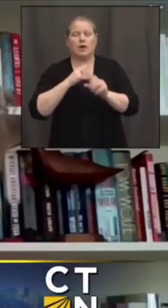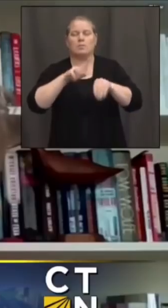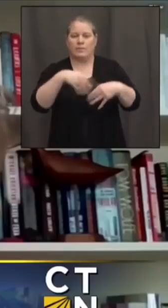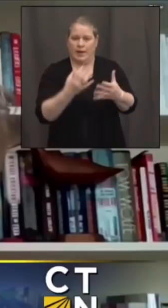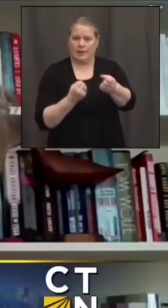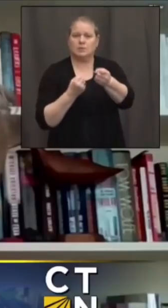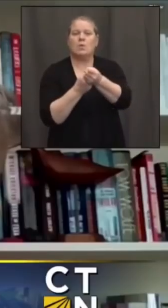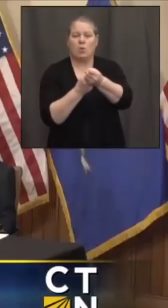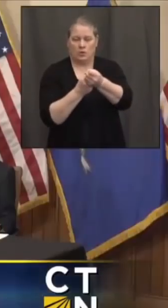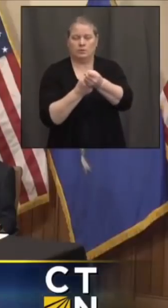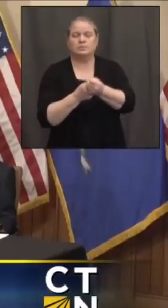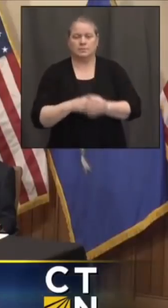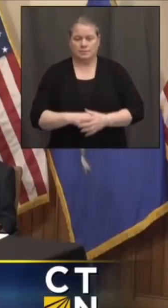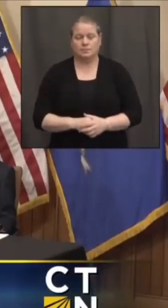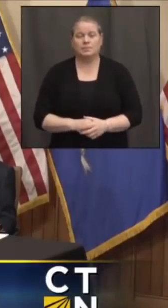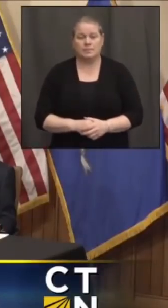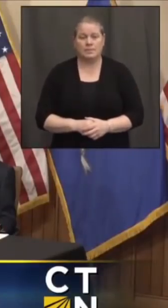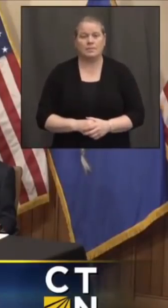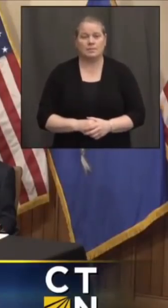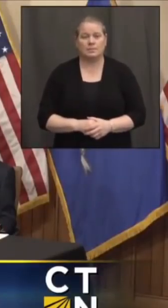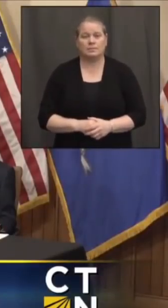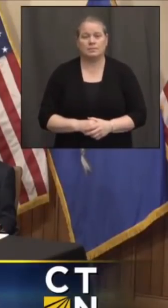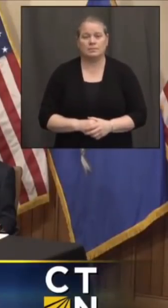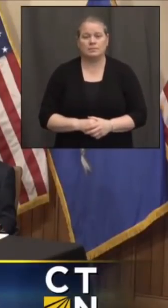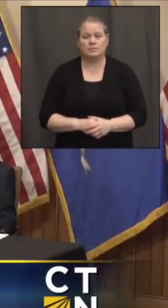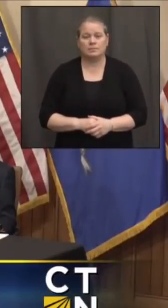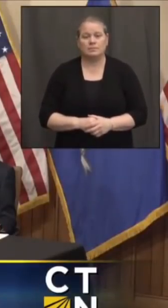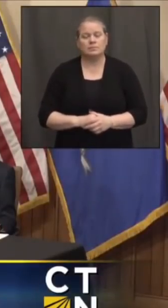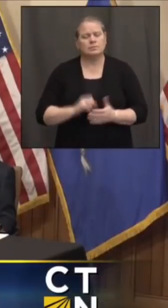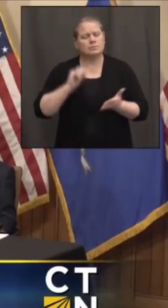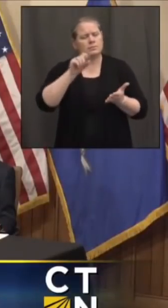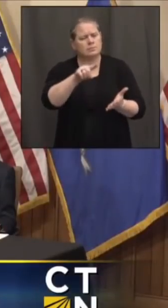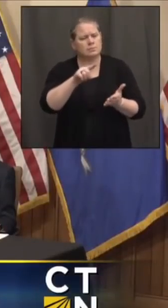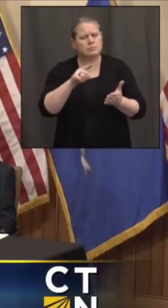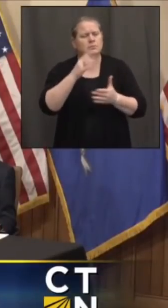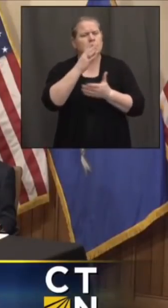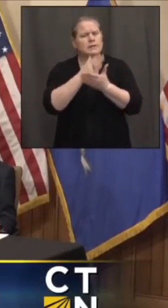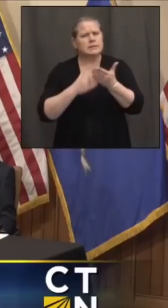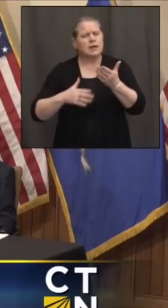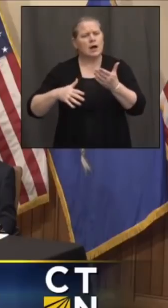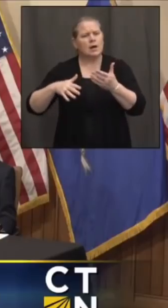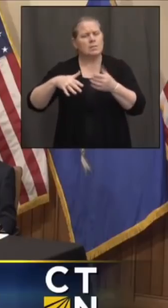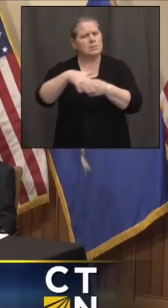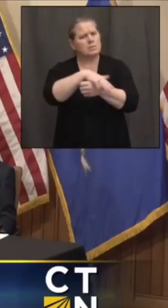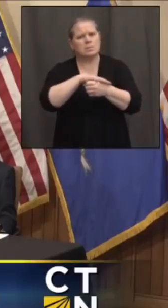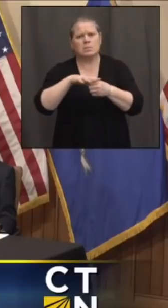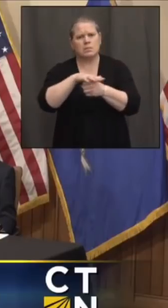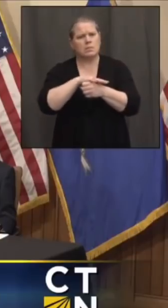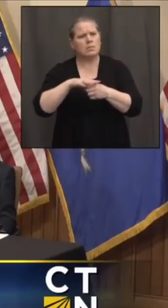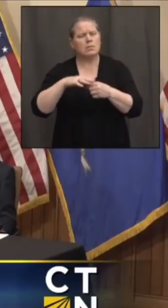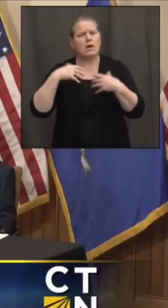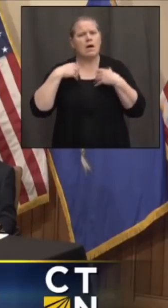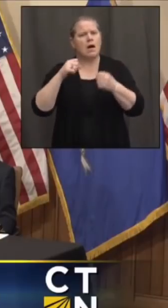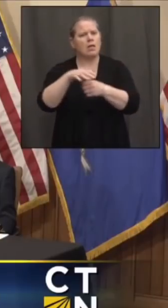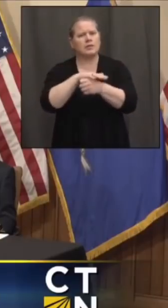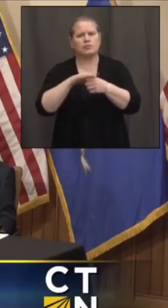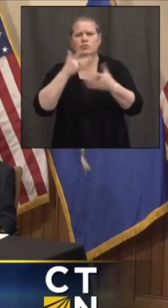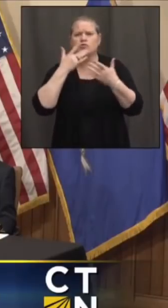assistance. What are the reasons why some local districts are not participating as